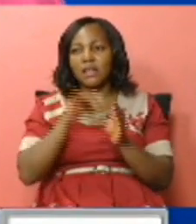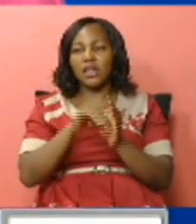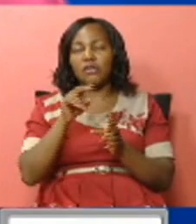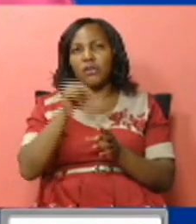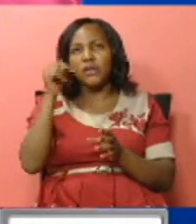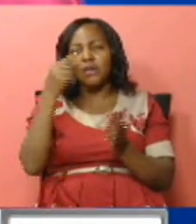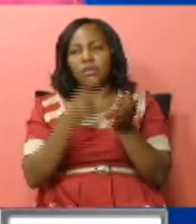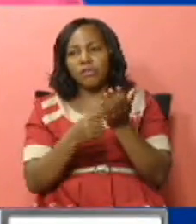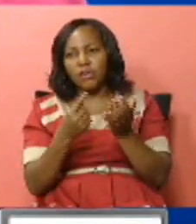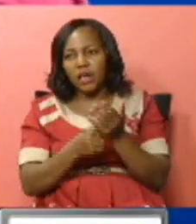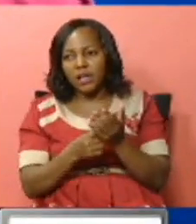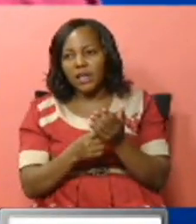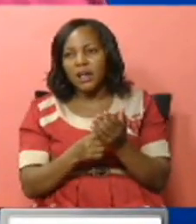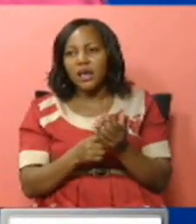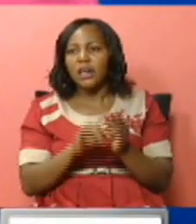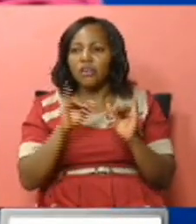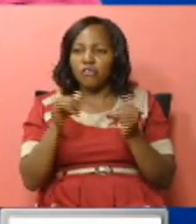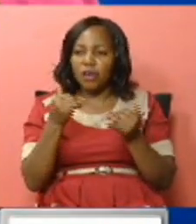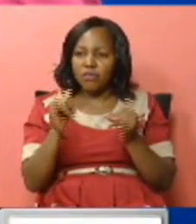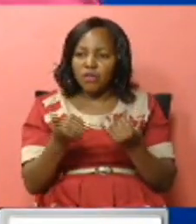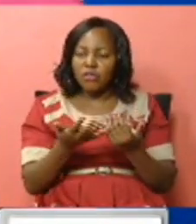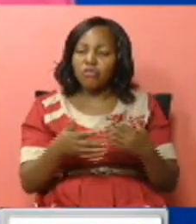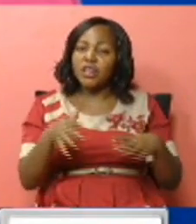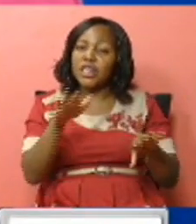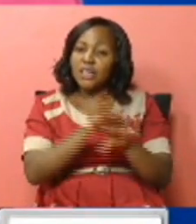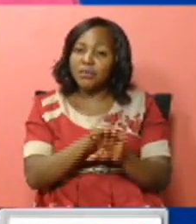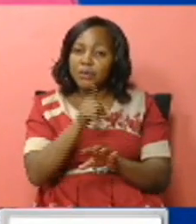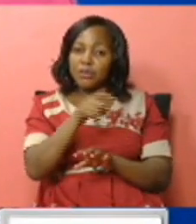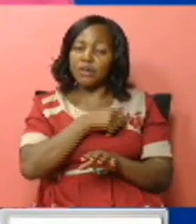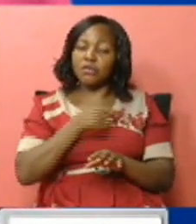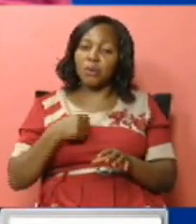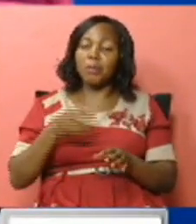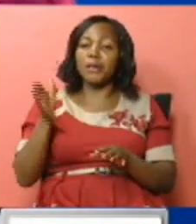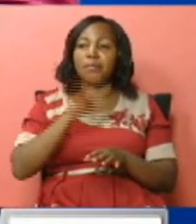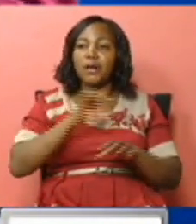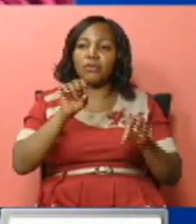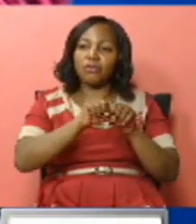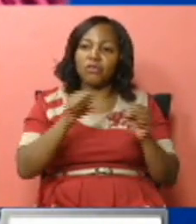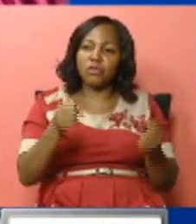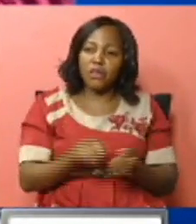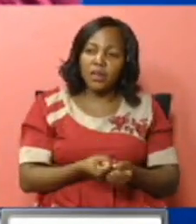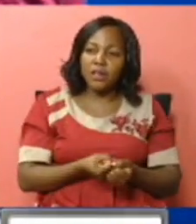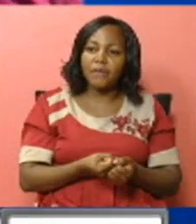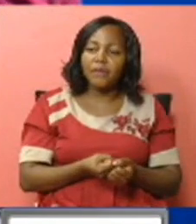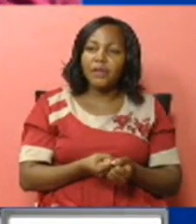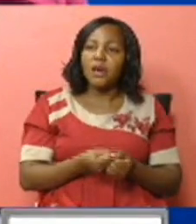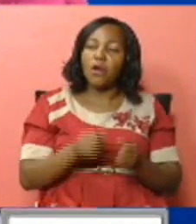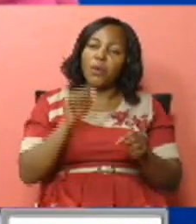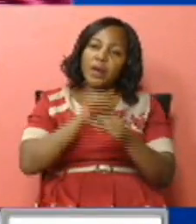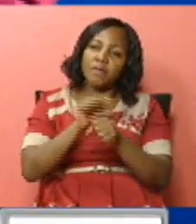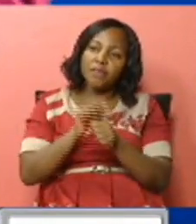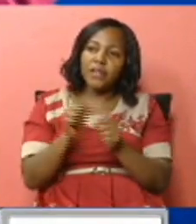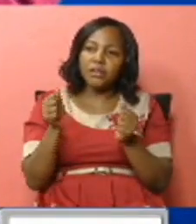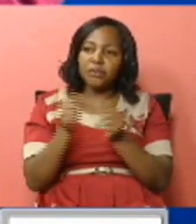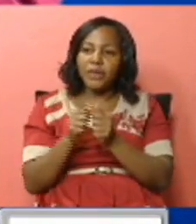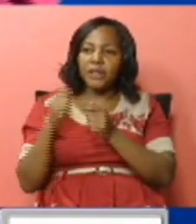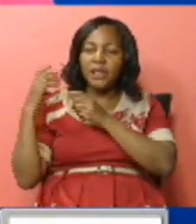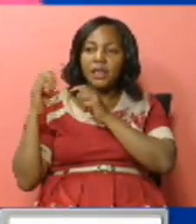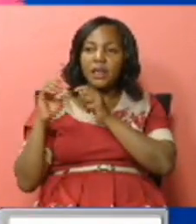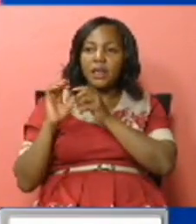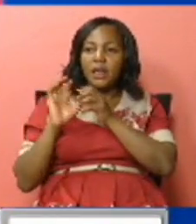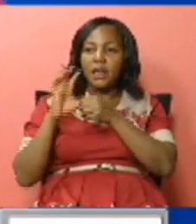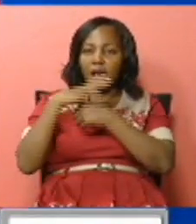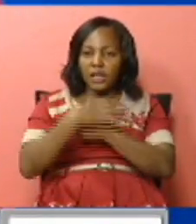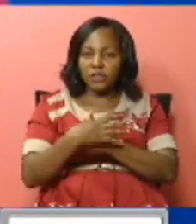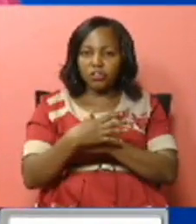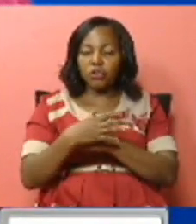is in 2008, has been trying to integrate these women back into society. We have worked with, for example, the cultural leaders with whom we do